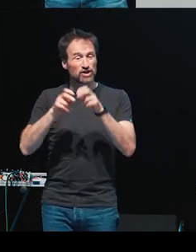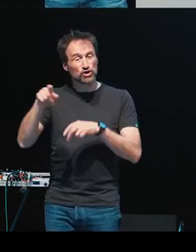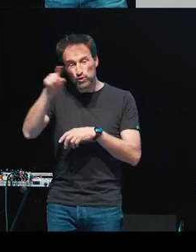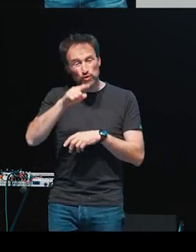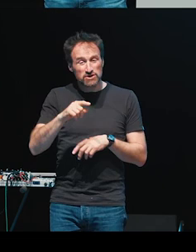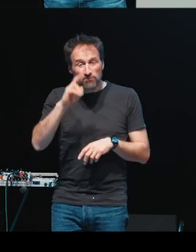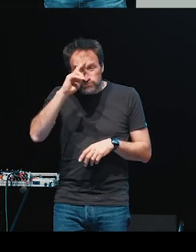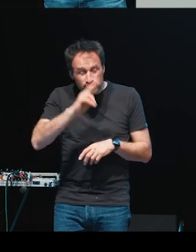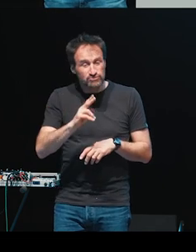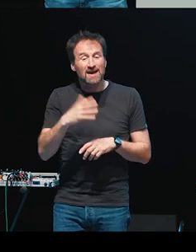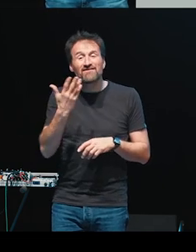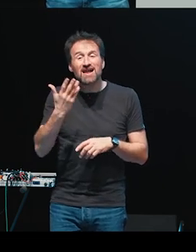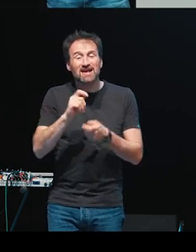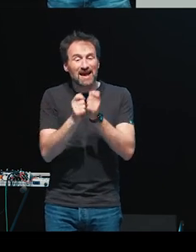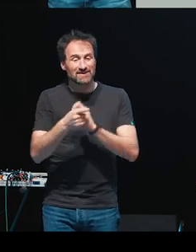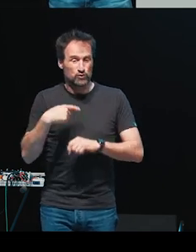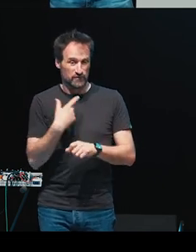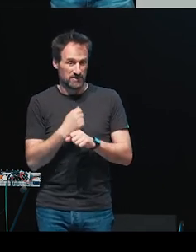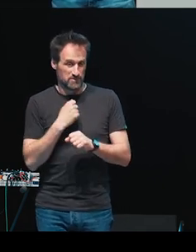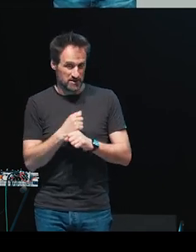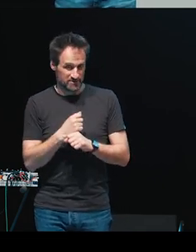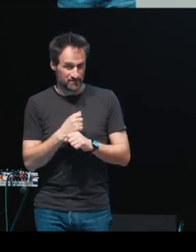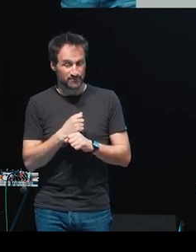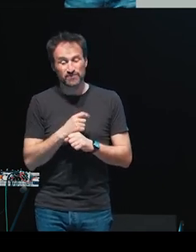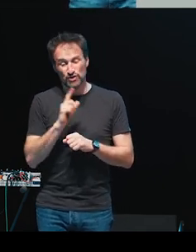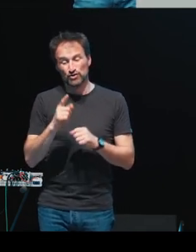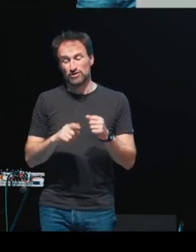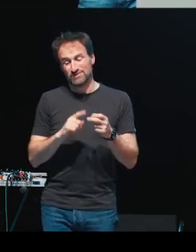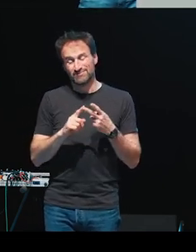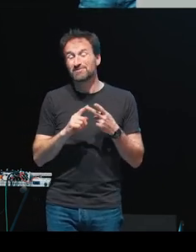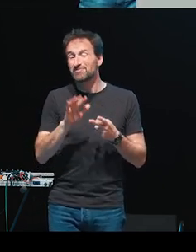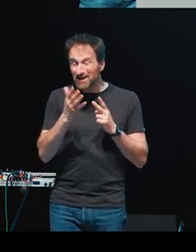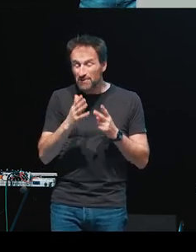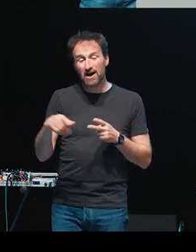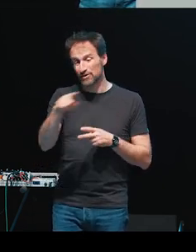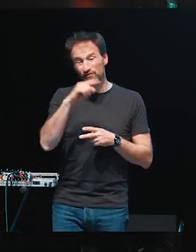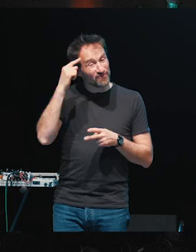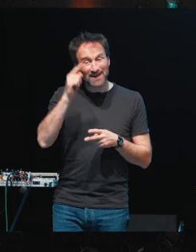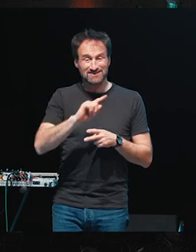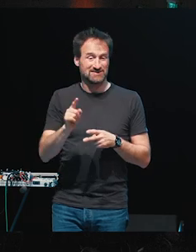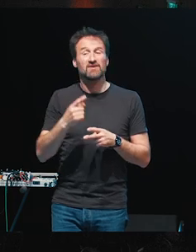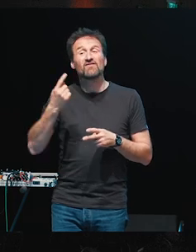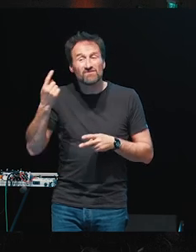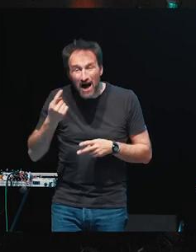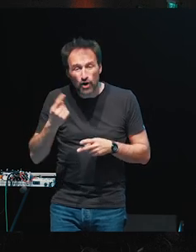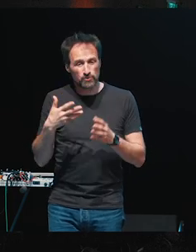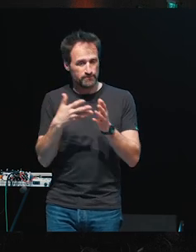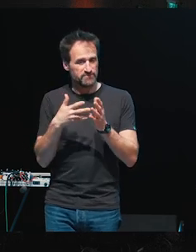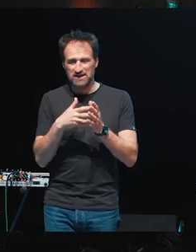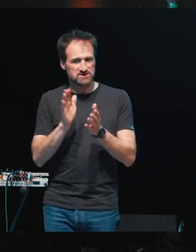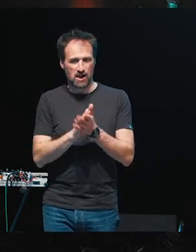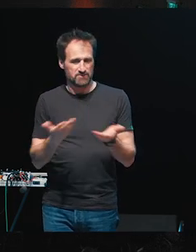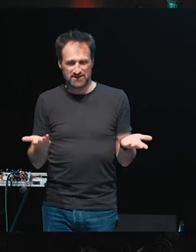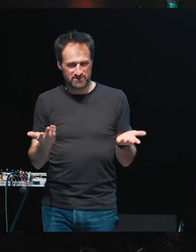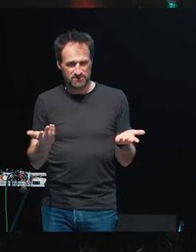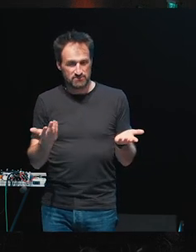we do. And the worst part is you sometimes don't know why tests fail. Like, it just didn't work, but we don't know why. And